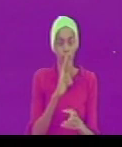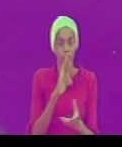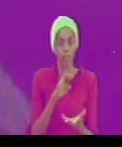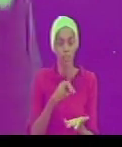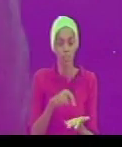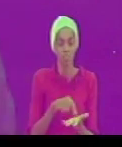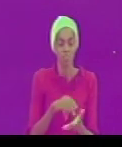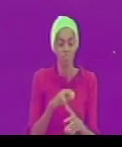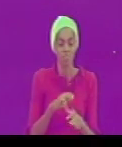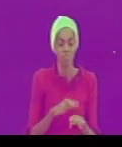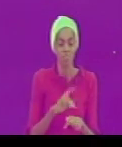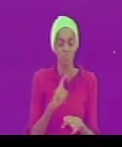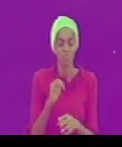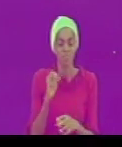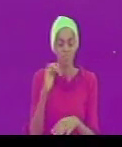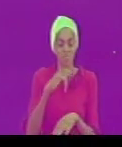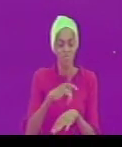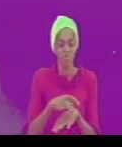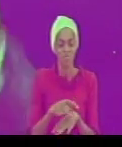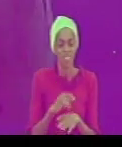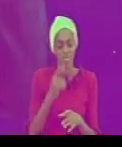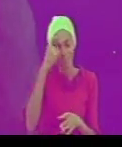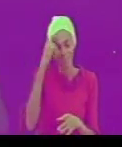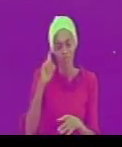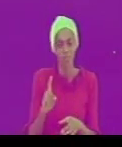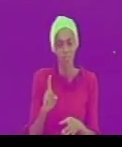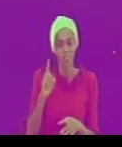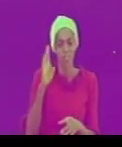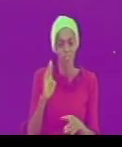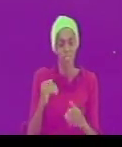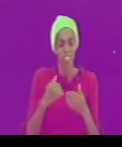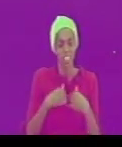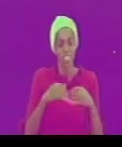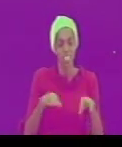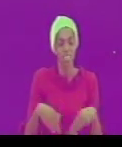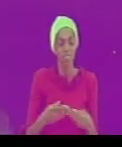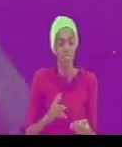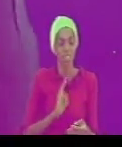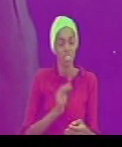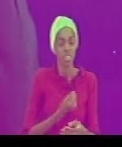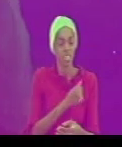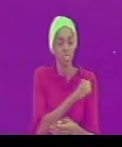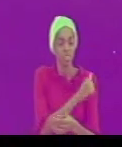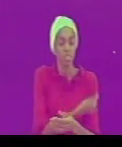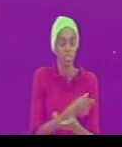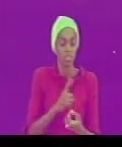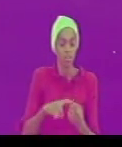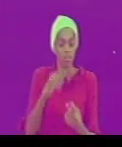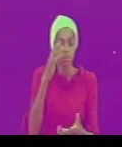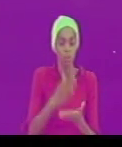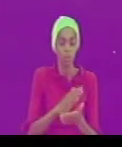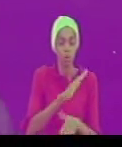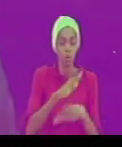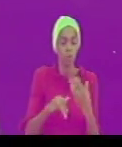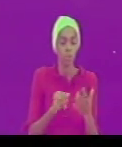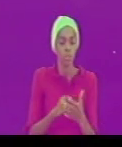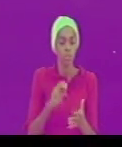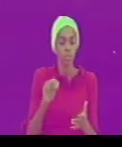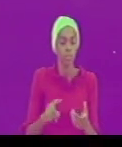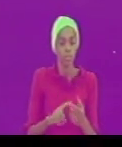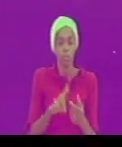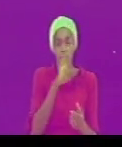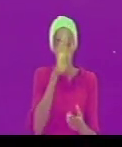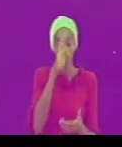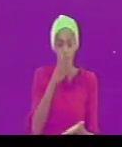those things that we need to stop, to put the enemies into oblivion, into